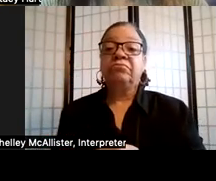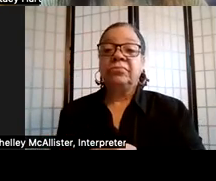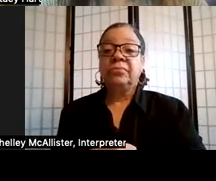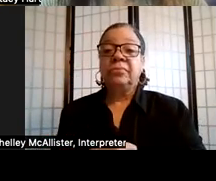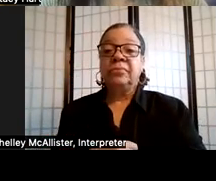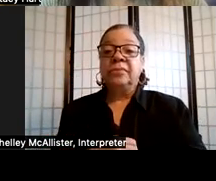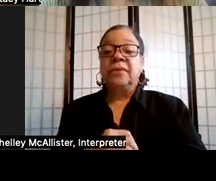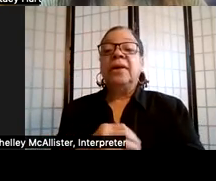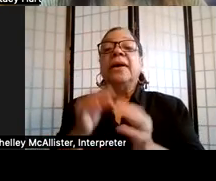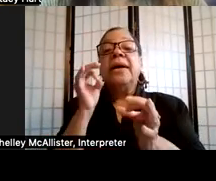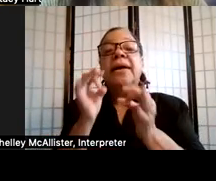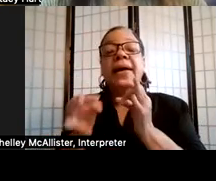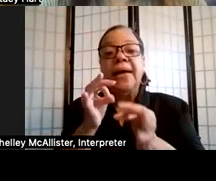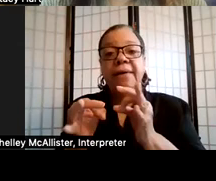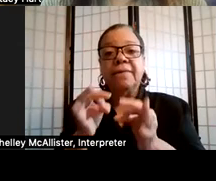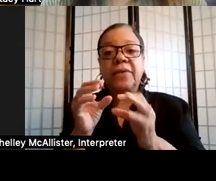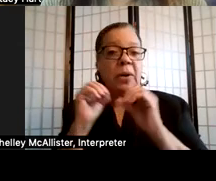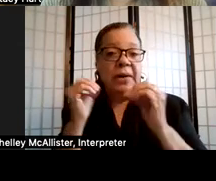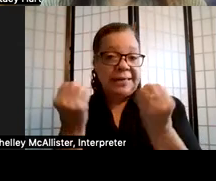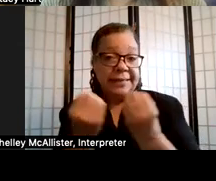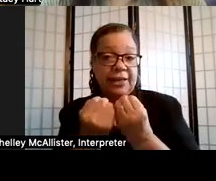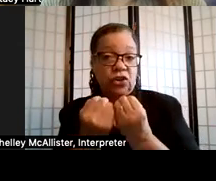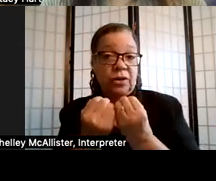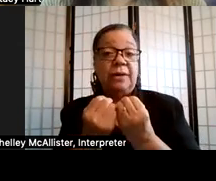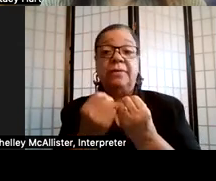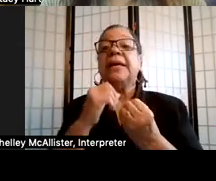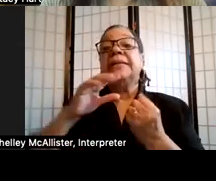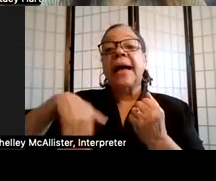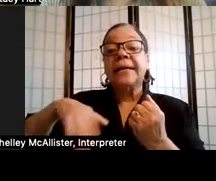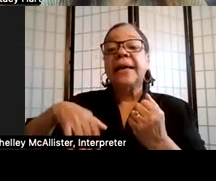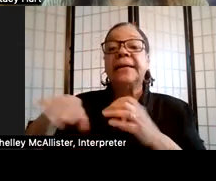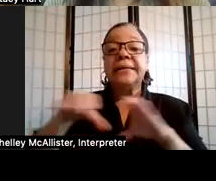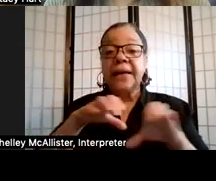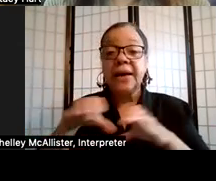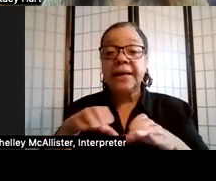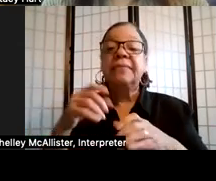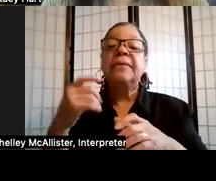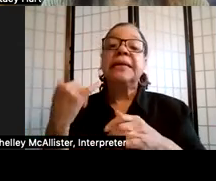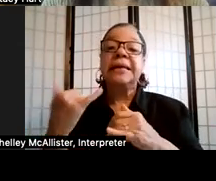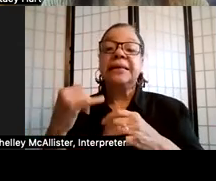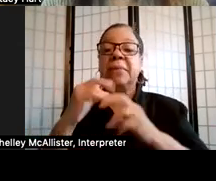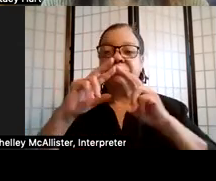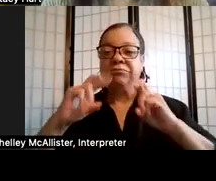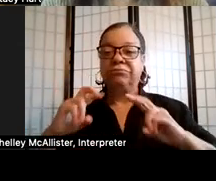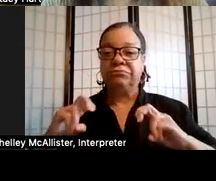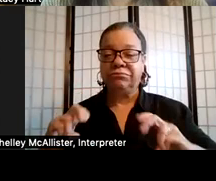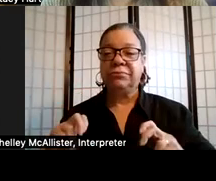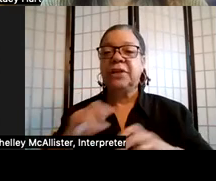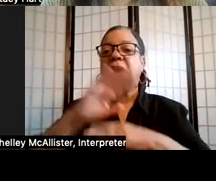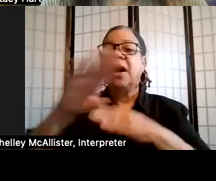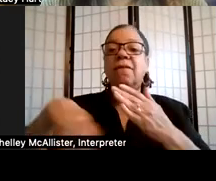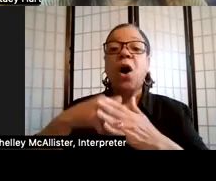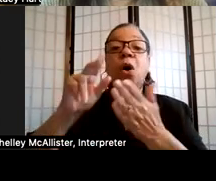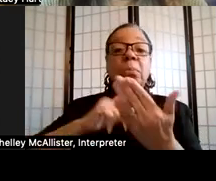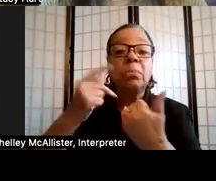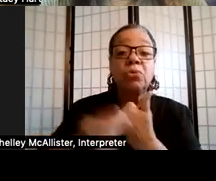If the organization hasn't done so already, they need to conduct a self-evaluation of all programs,